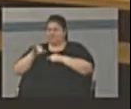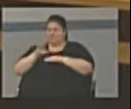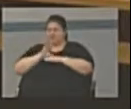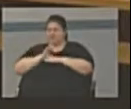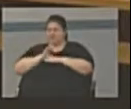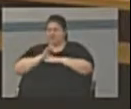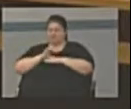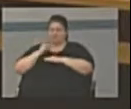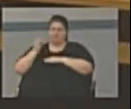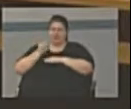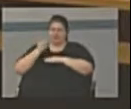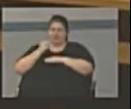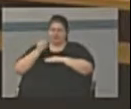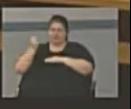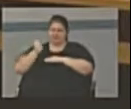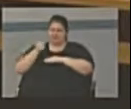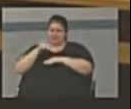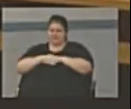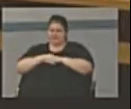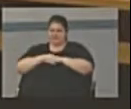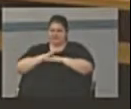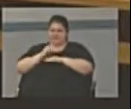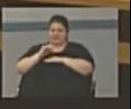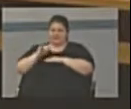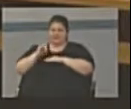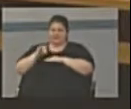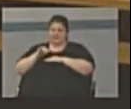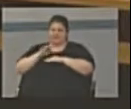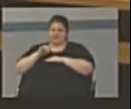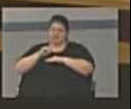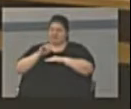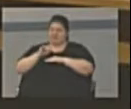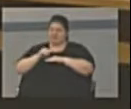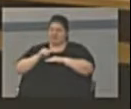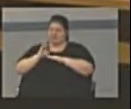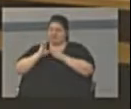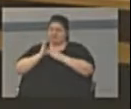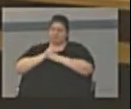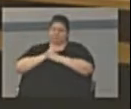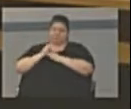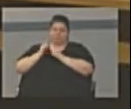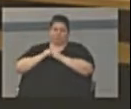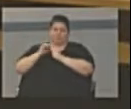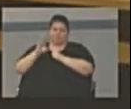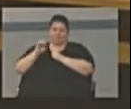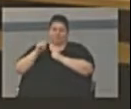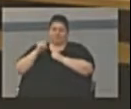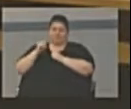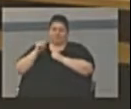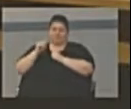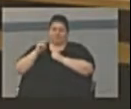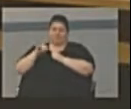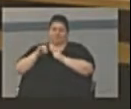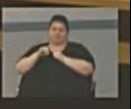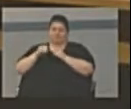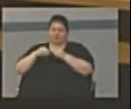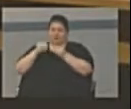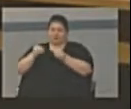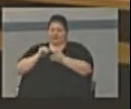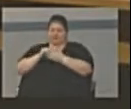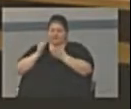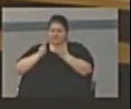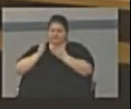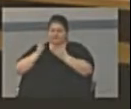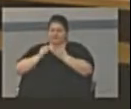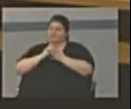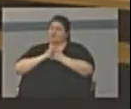Saturday night, and then City of Zion is partnered with Bethany to provide that. There are a lot of people that are